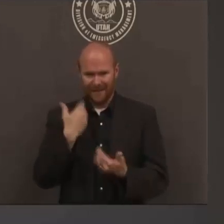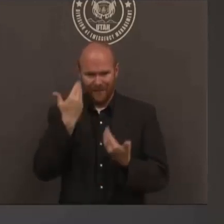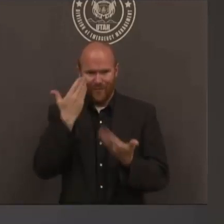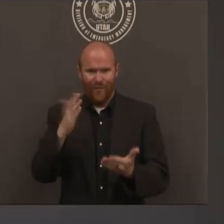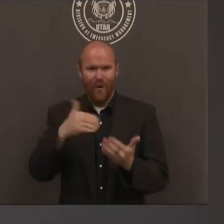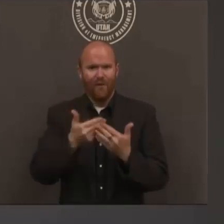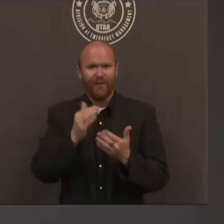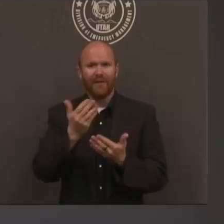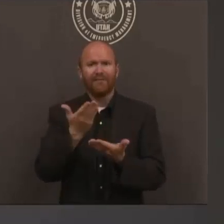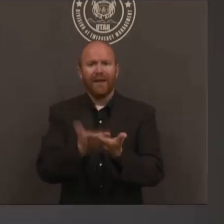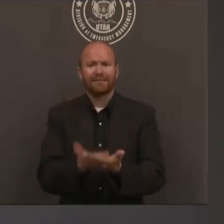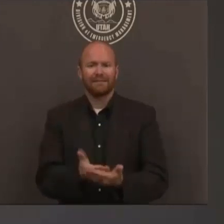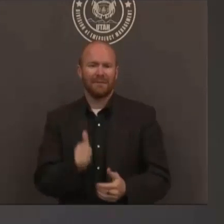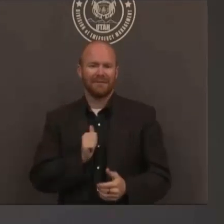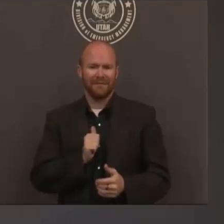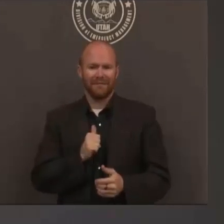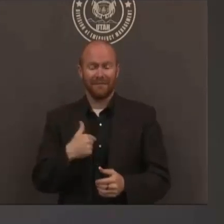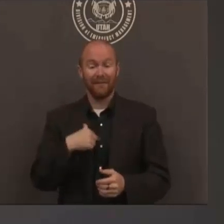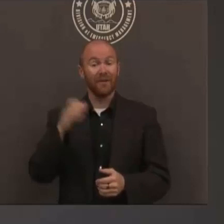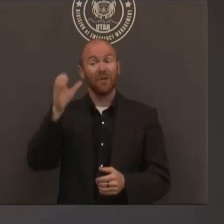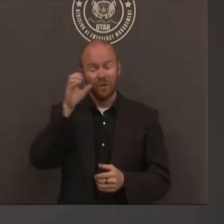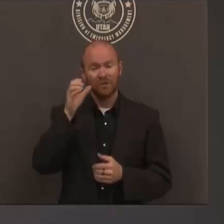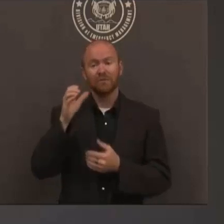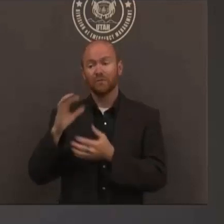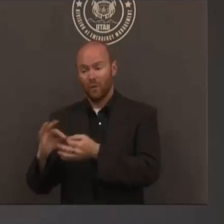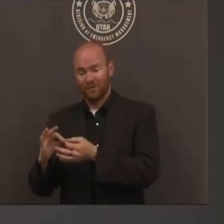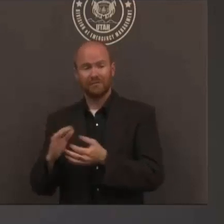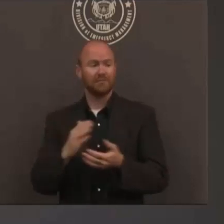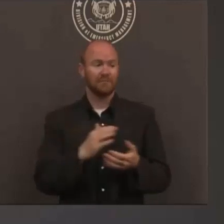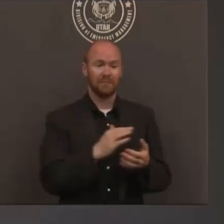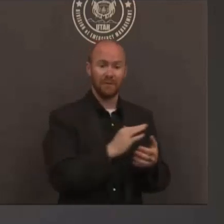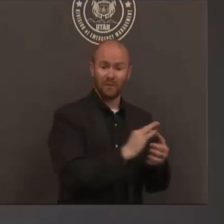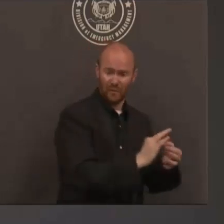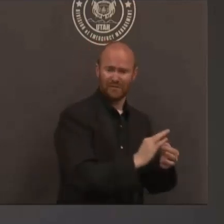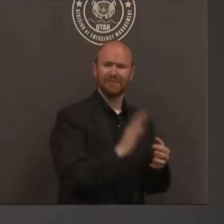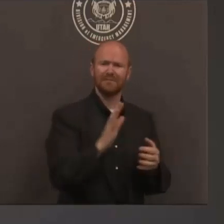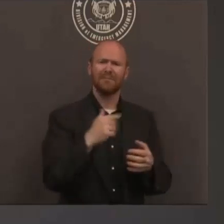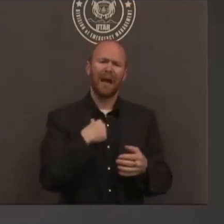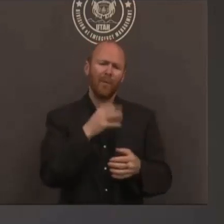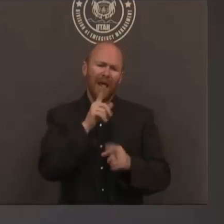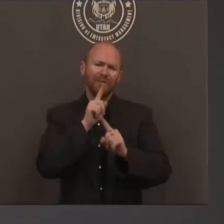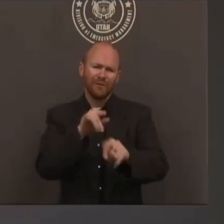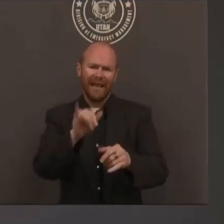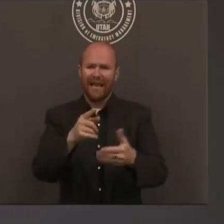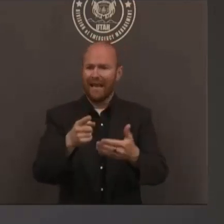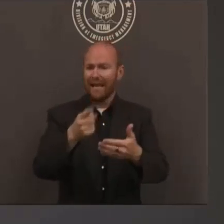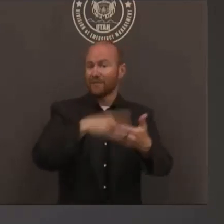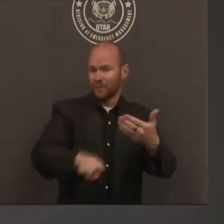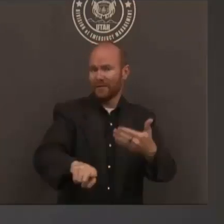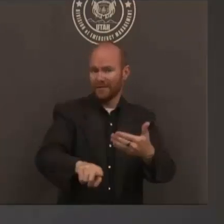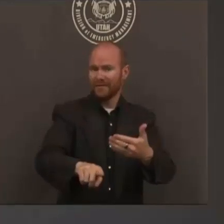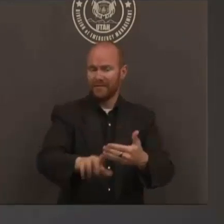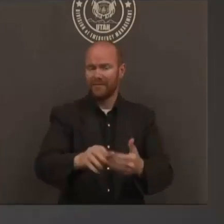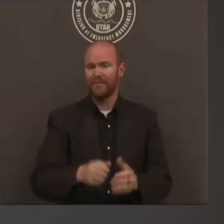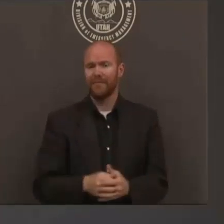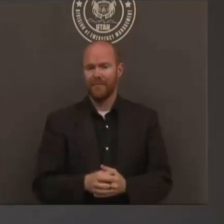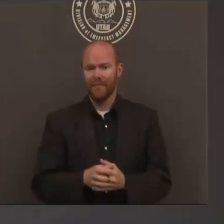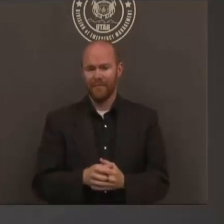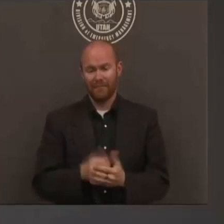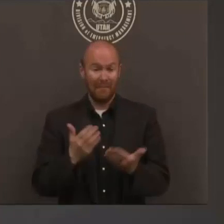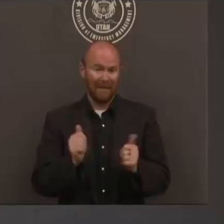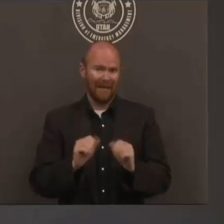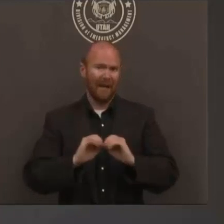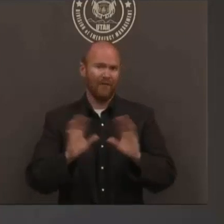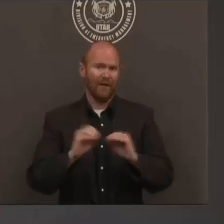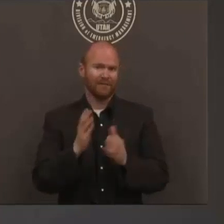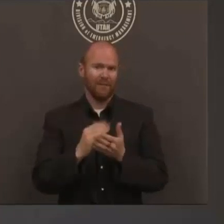don't know for sure, although I've heard different stories. And so why don't you just hang on for next week and we'll be able to maybe clarify some of those